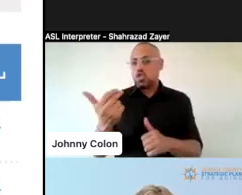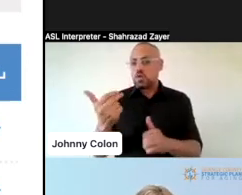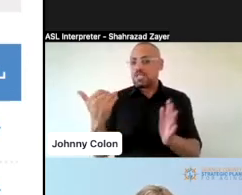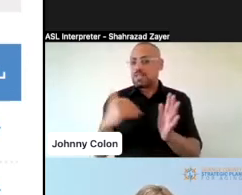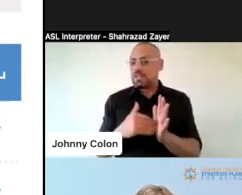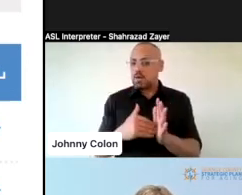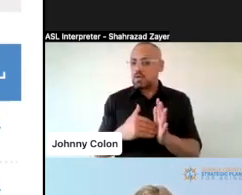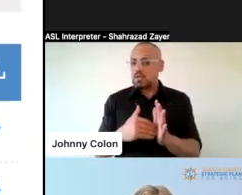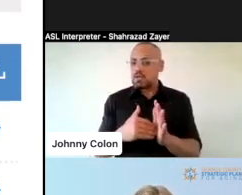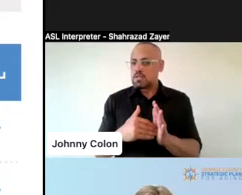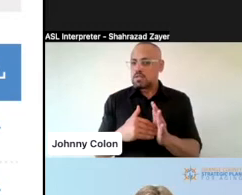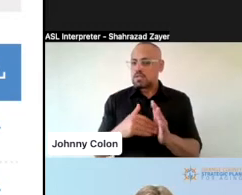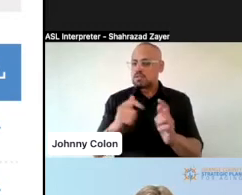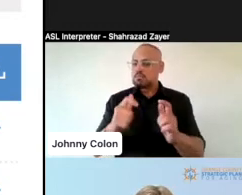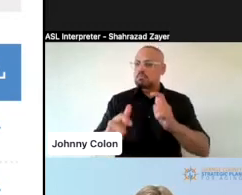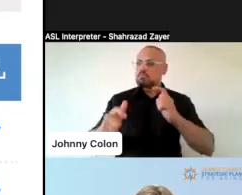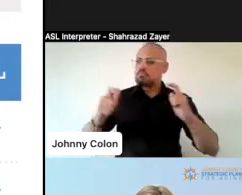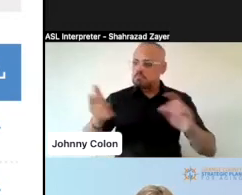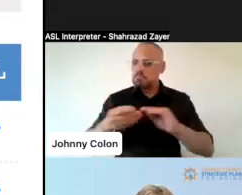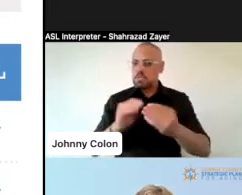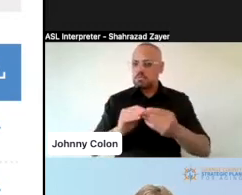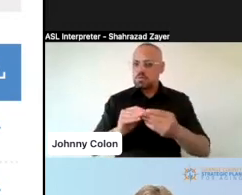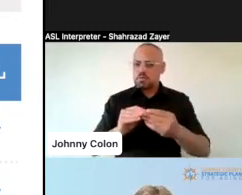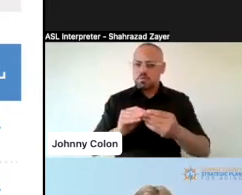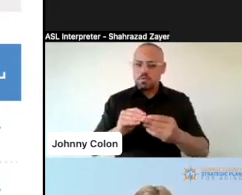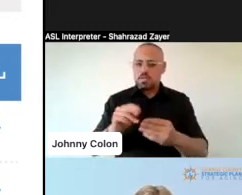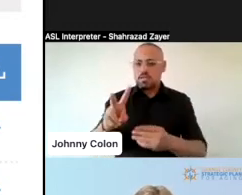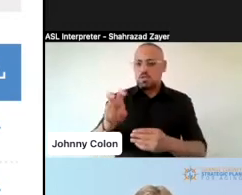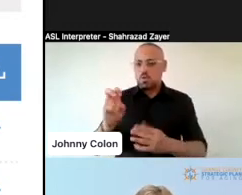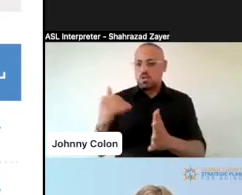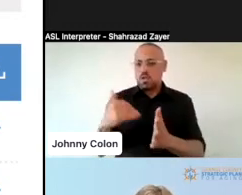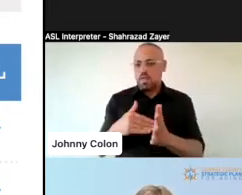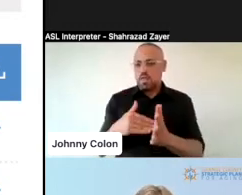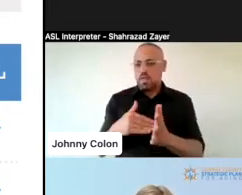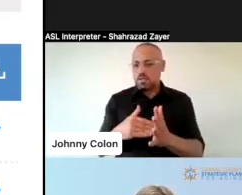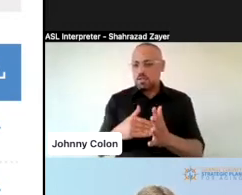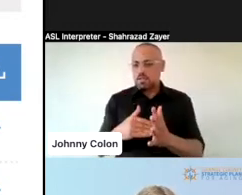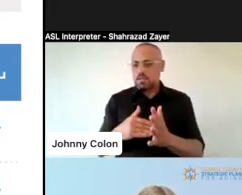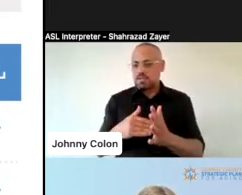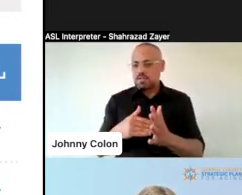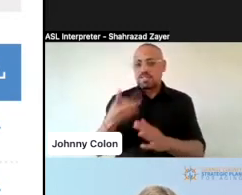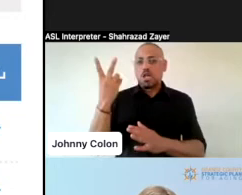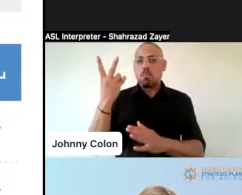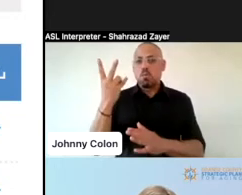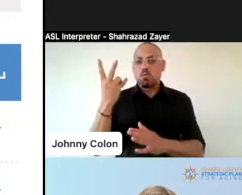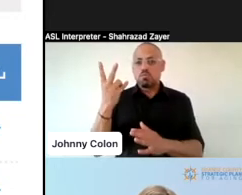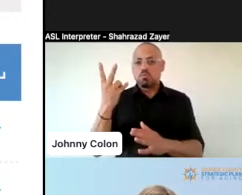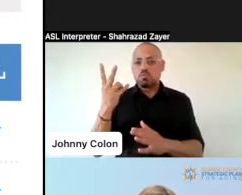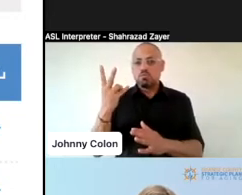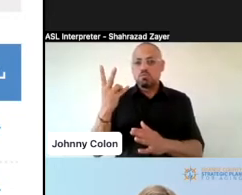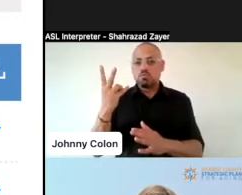113,000 is an extremely large number. 200,000 is nearly double that.